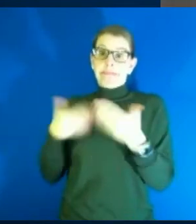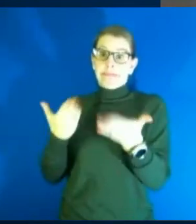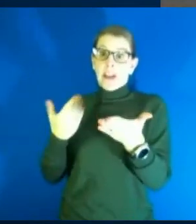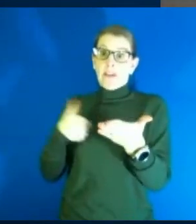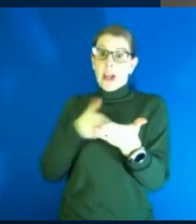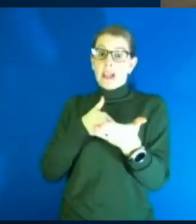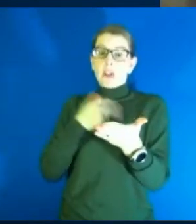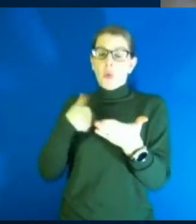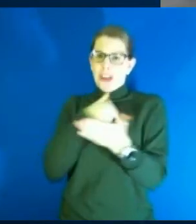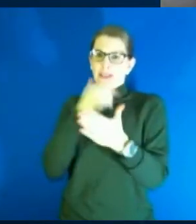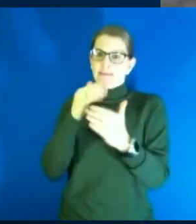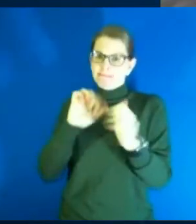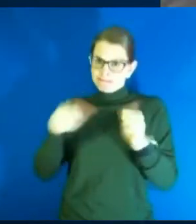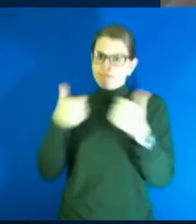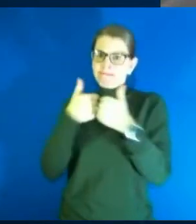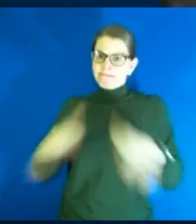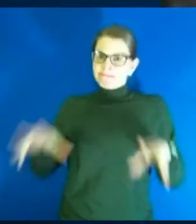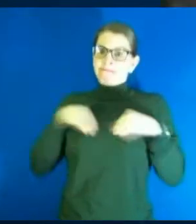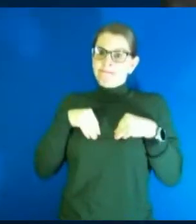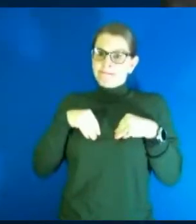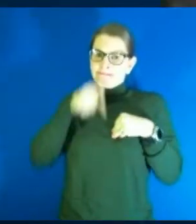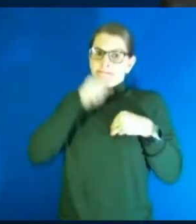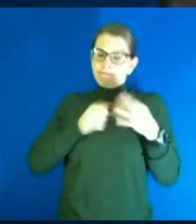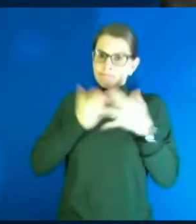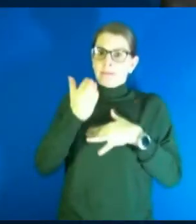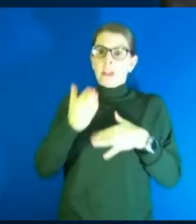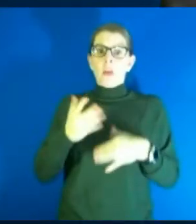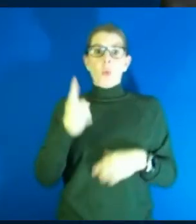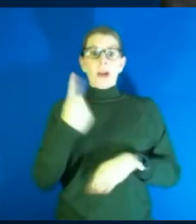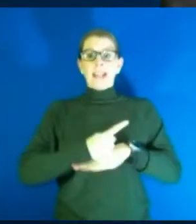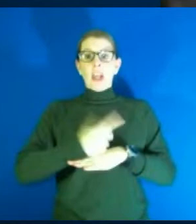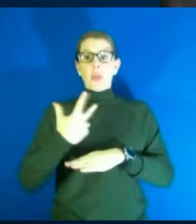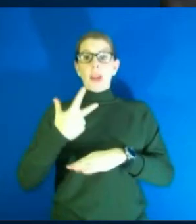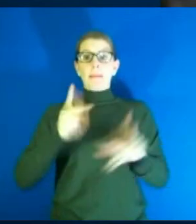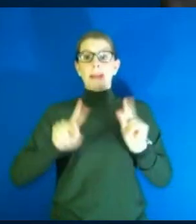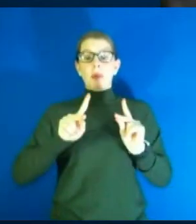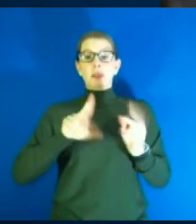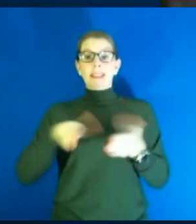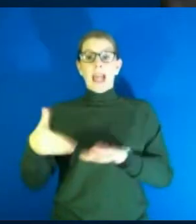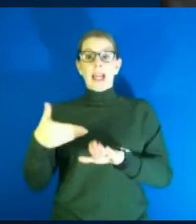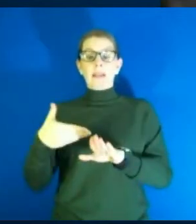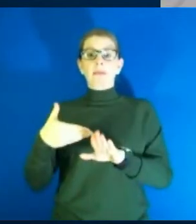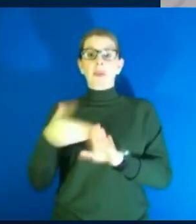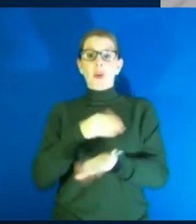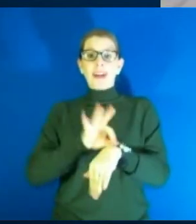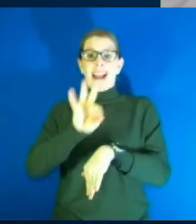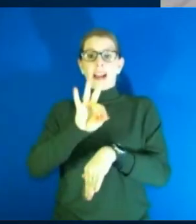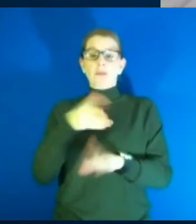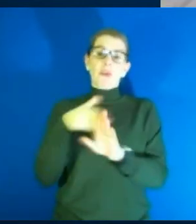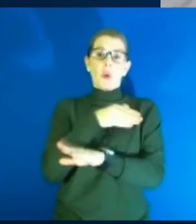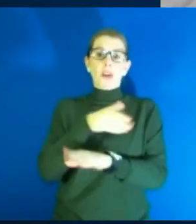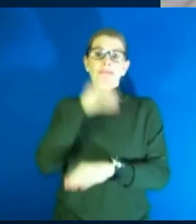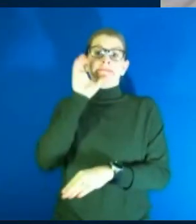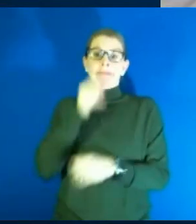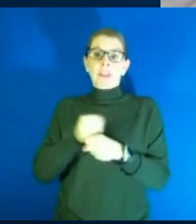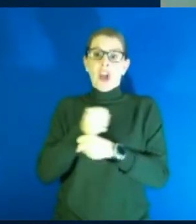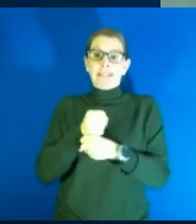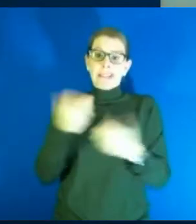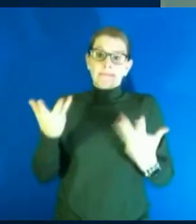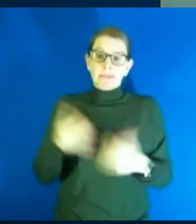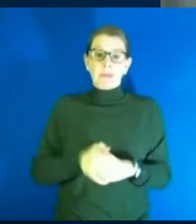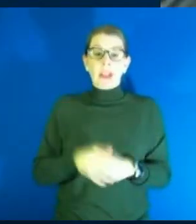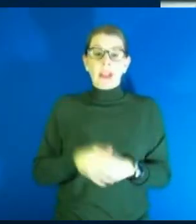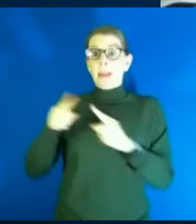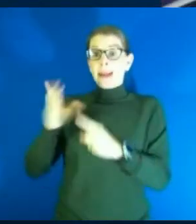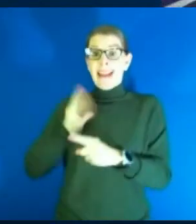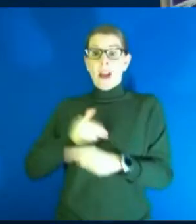that. I had one day where I had 3 people die before 9 a.m. before even having my coffee. Honestly, what's happening on our units